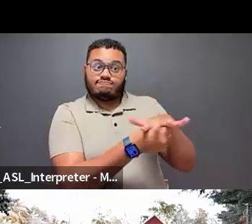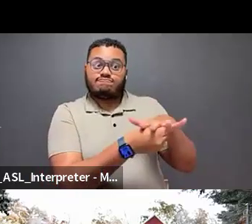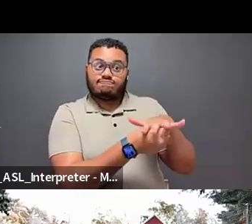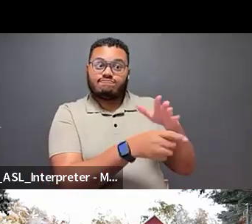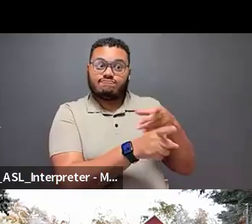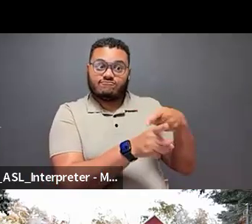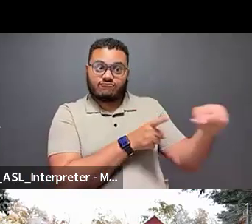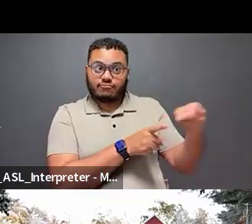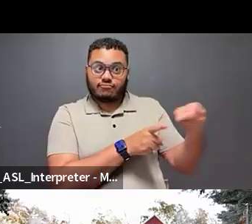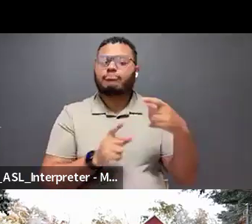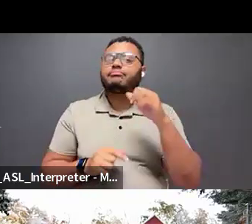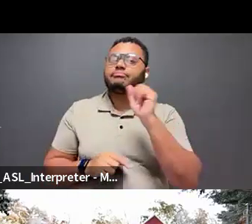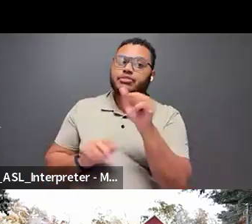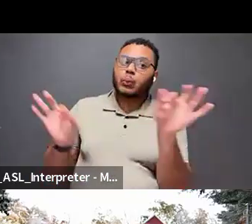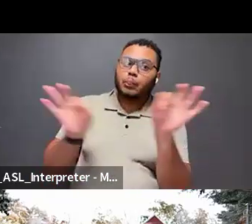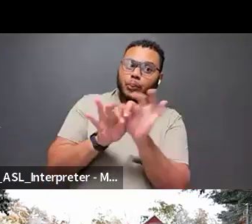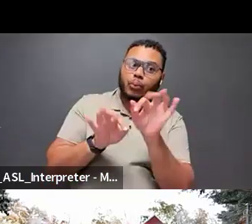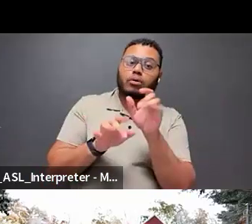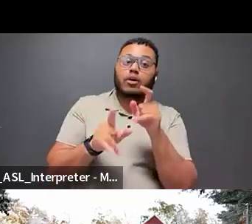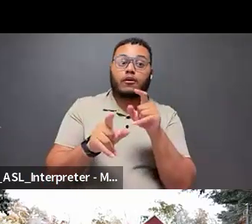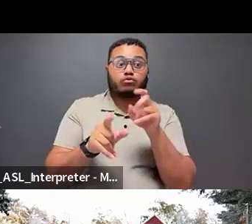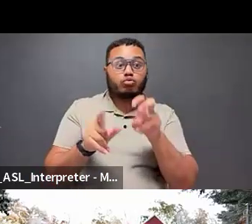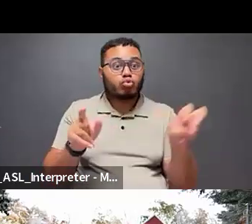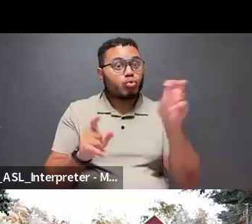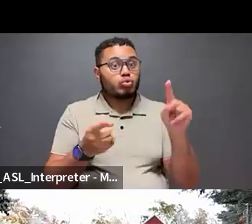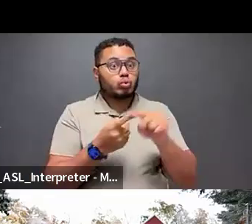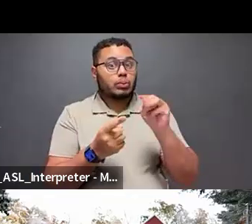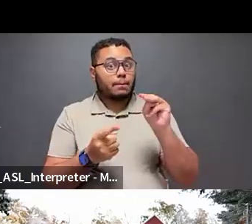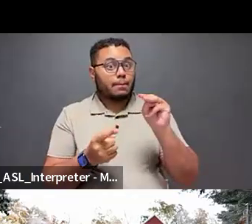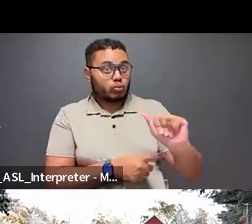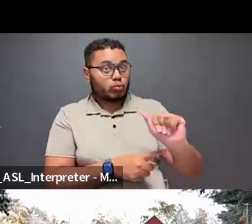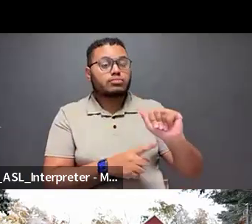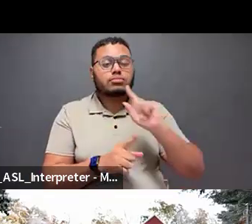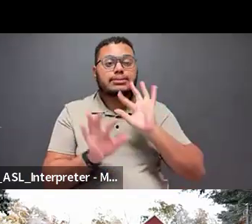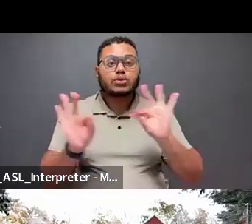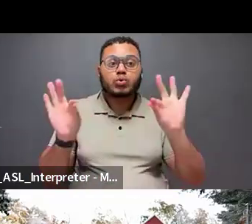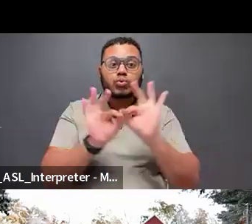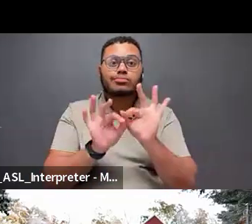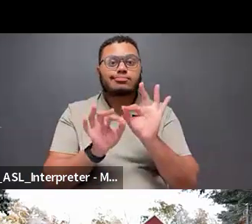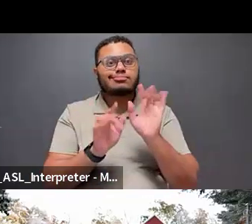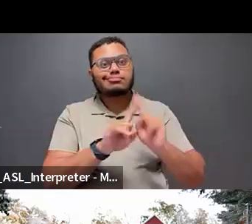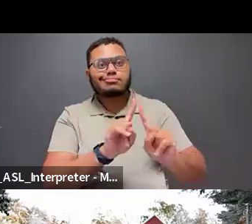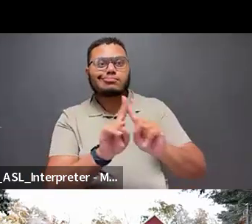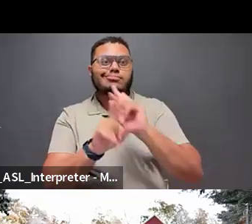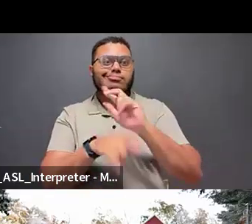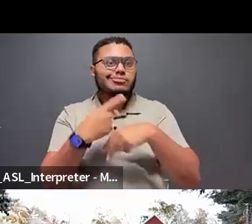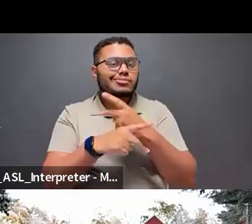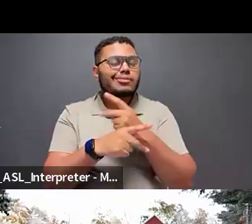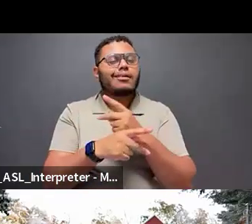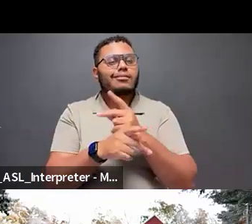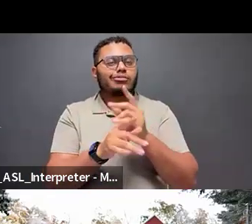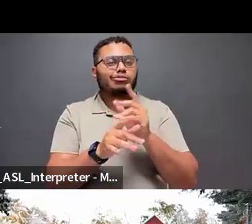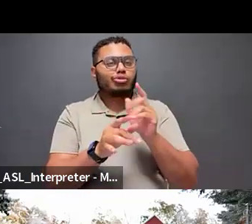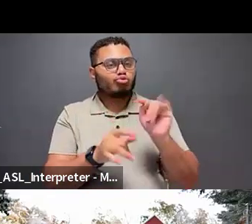of tourism to Massachusetts obviously is really important, and all kinds of trails and accessible trails as